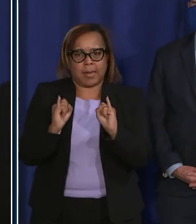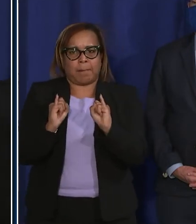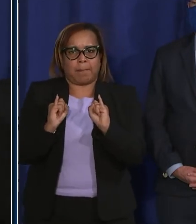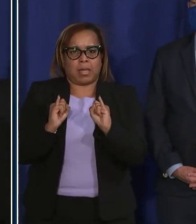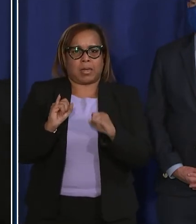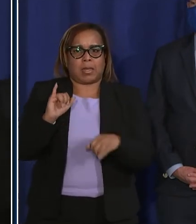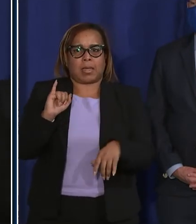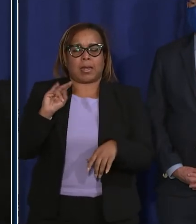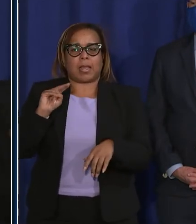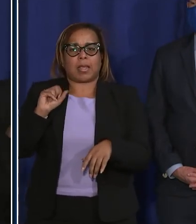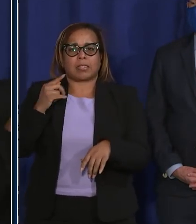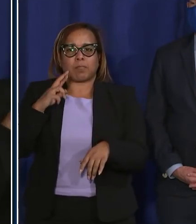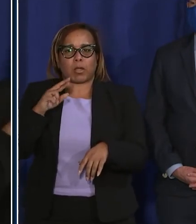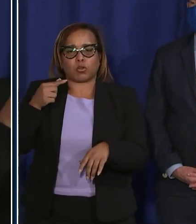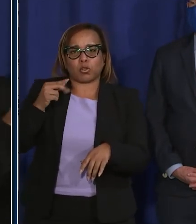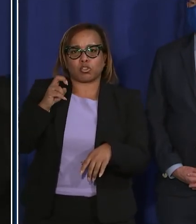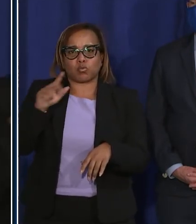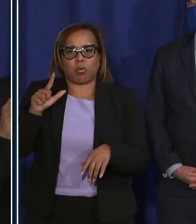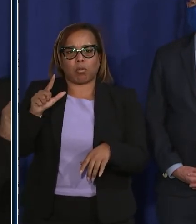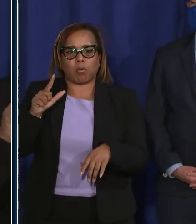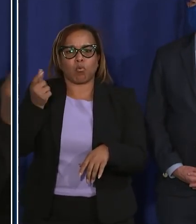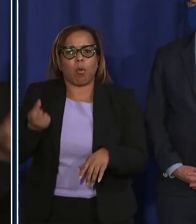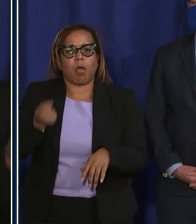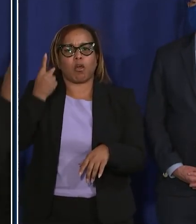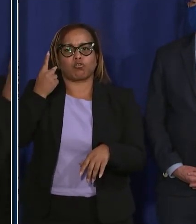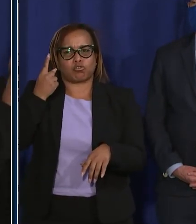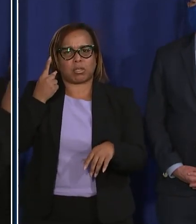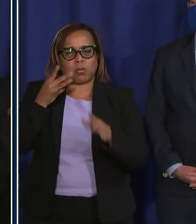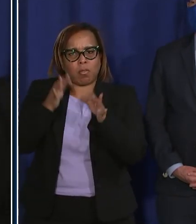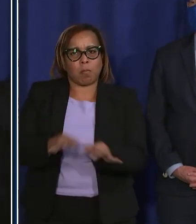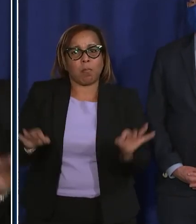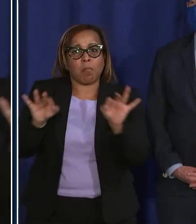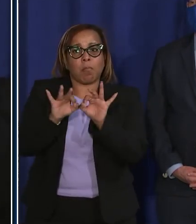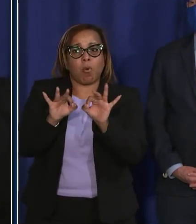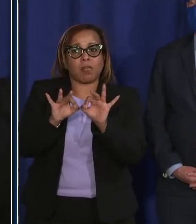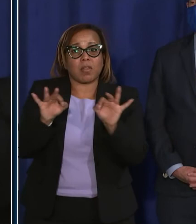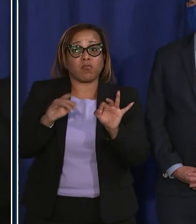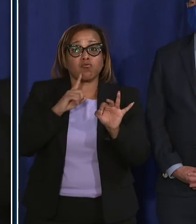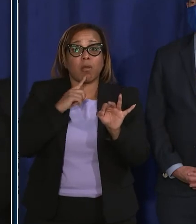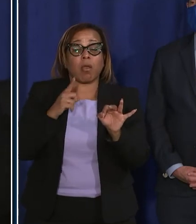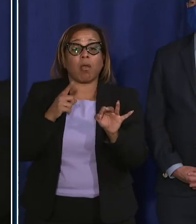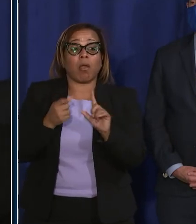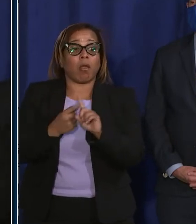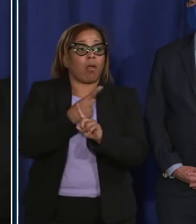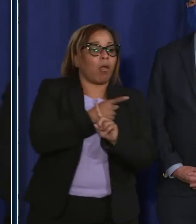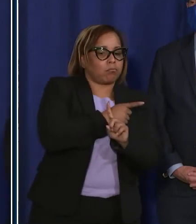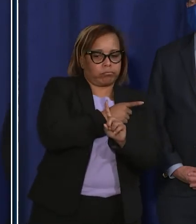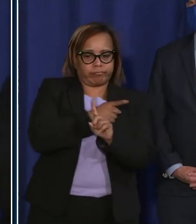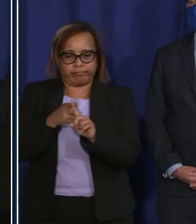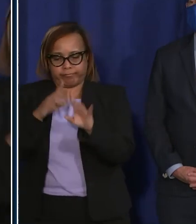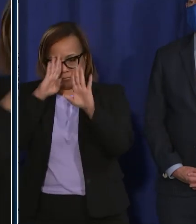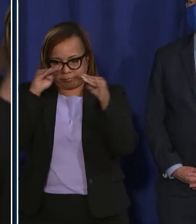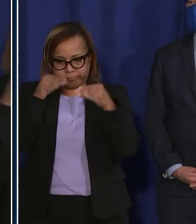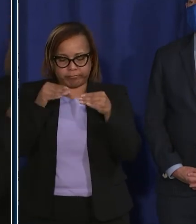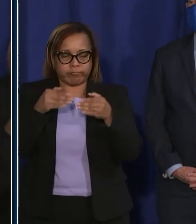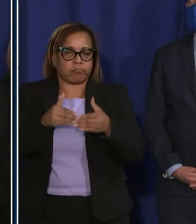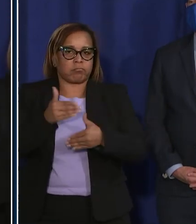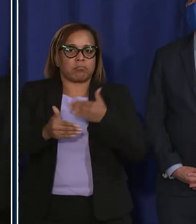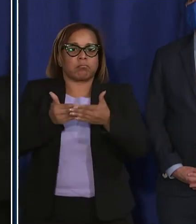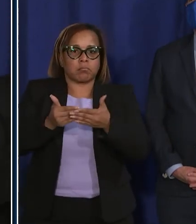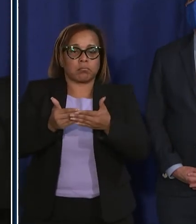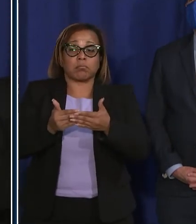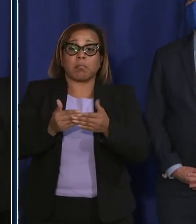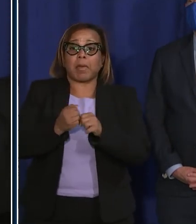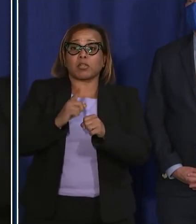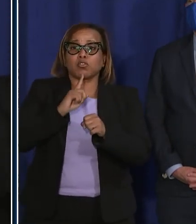Inspector General who understands the importance of staying in their lane, but importantly, making sure that they're true